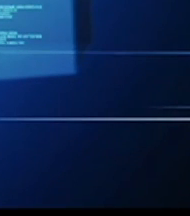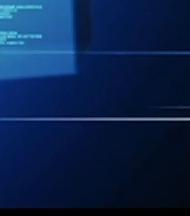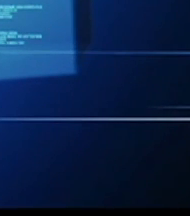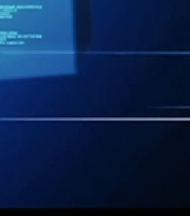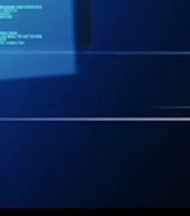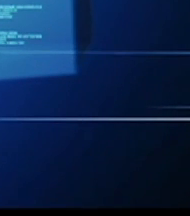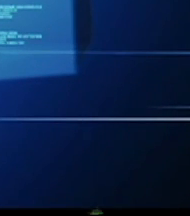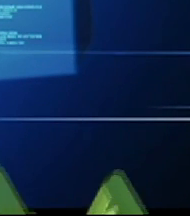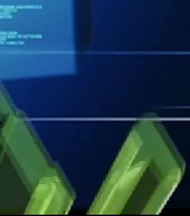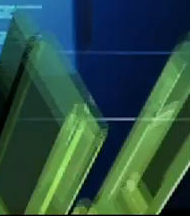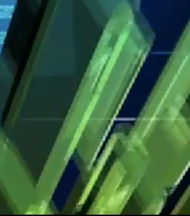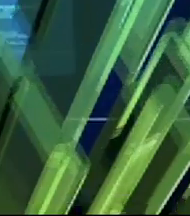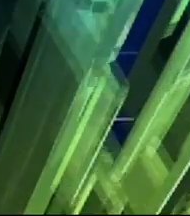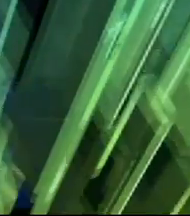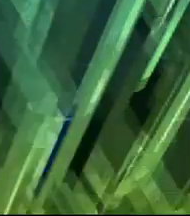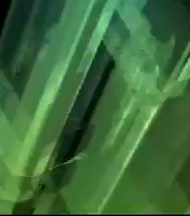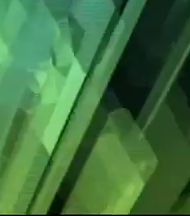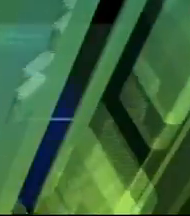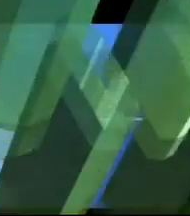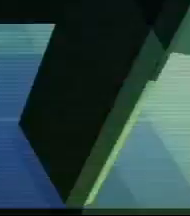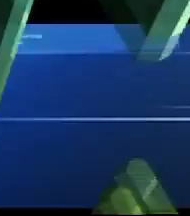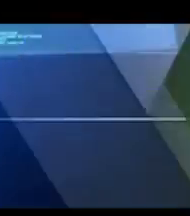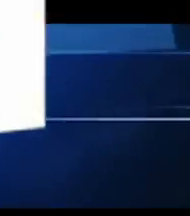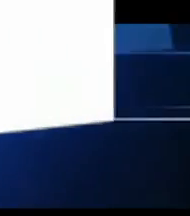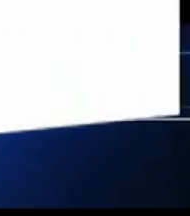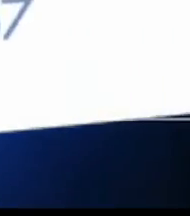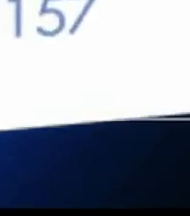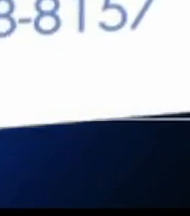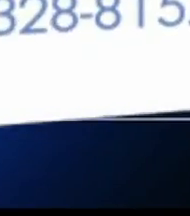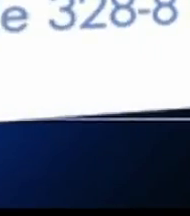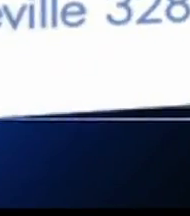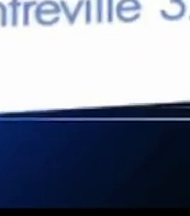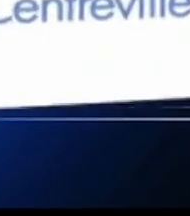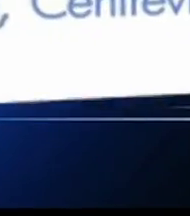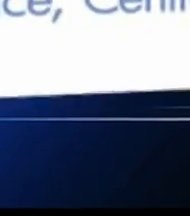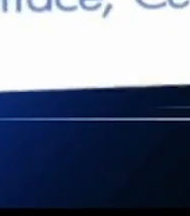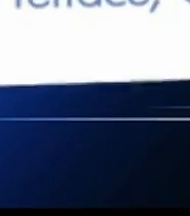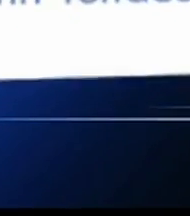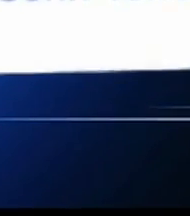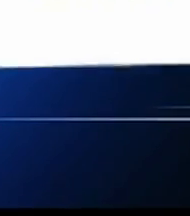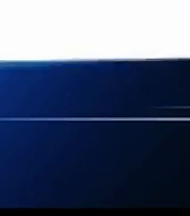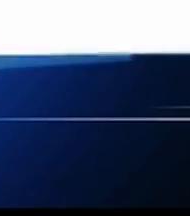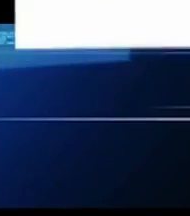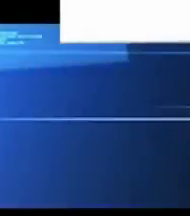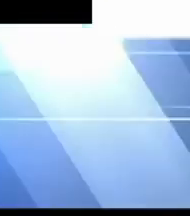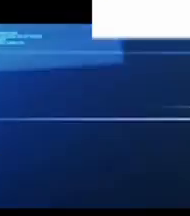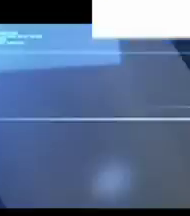This is ZNS Total Sports, brought to you by Fourth Terrace Diagnostic Center.